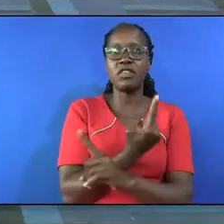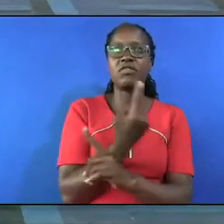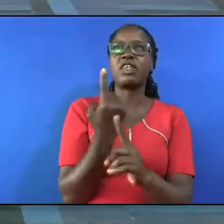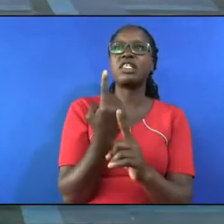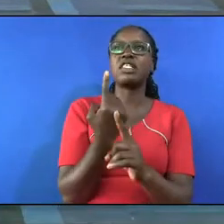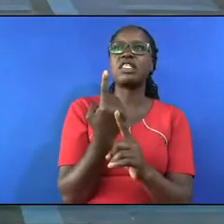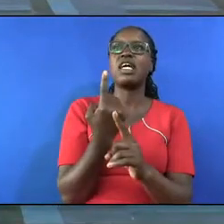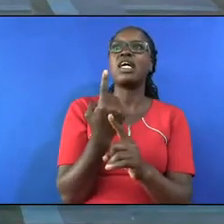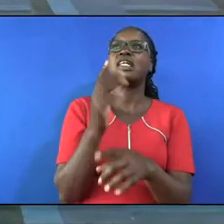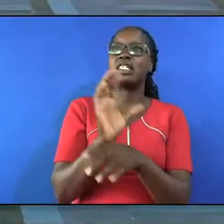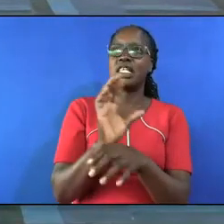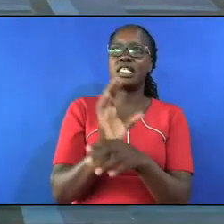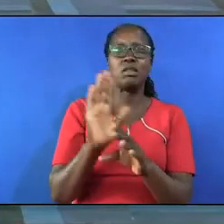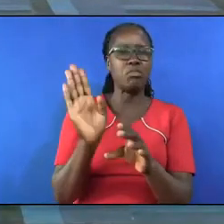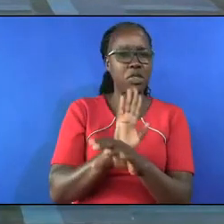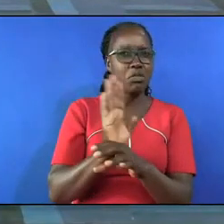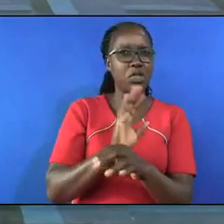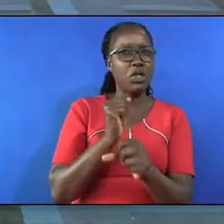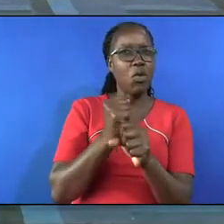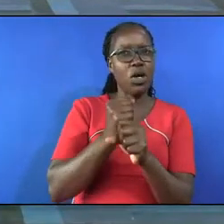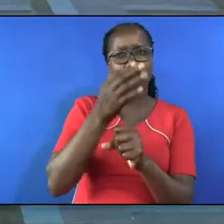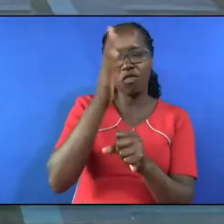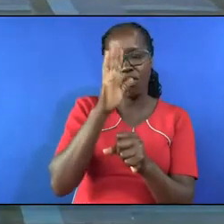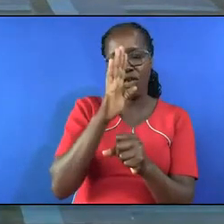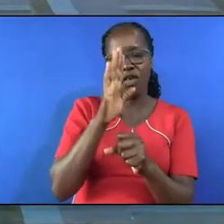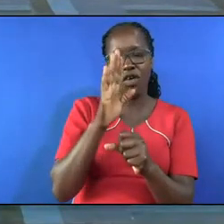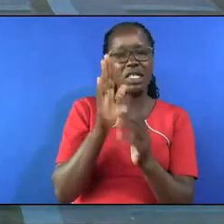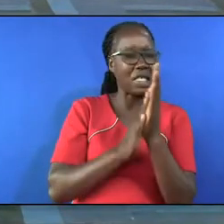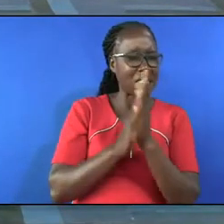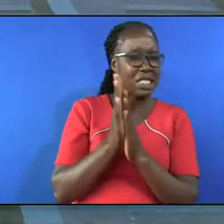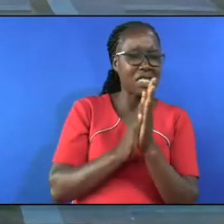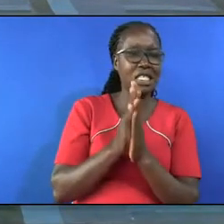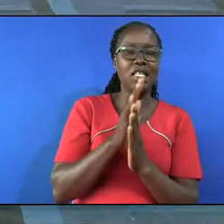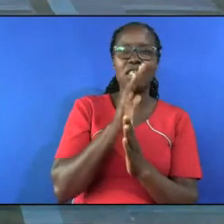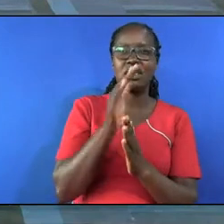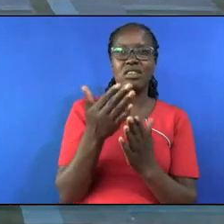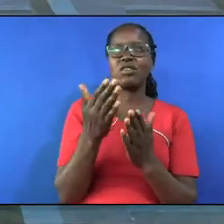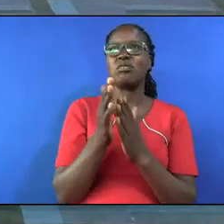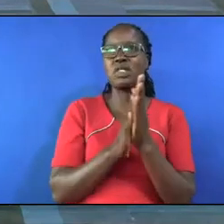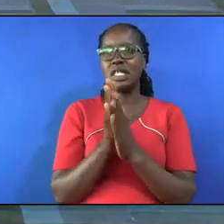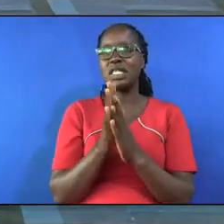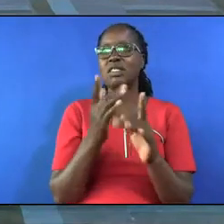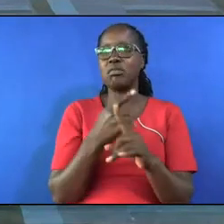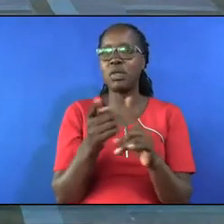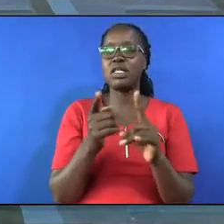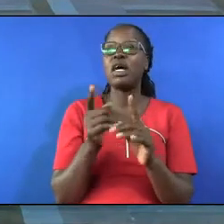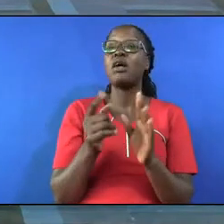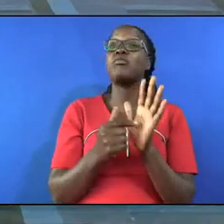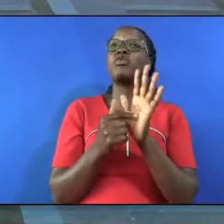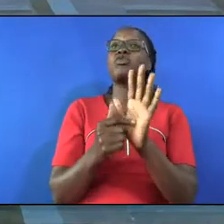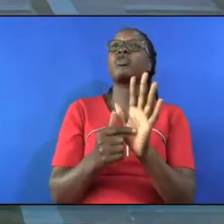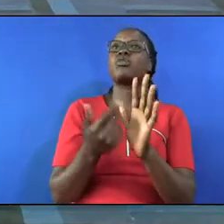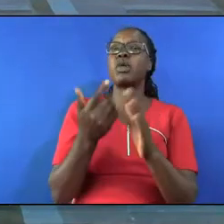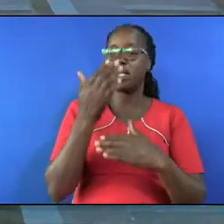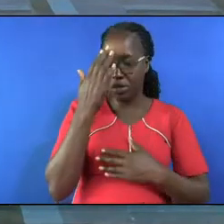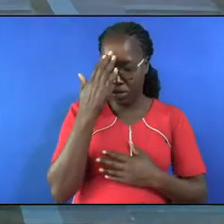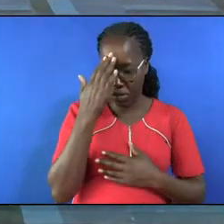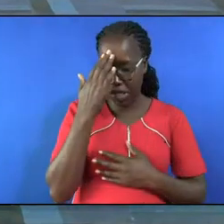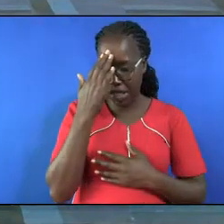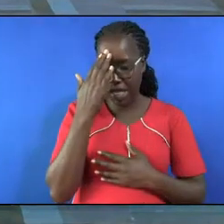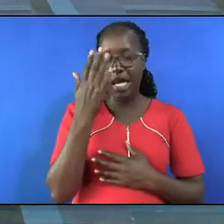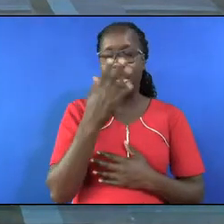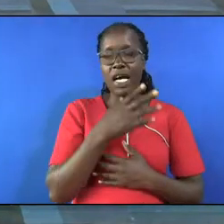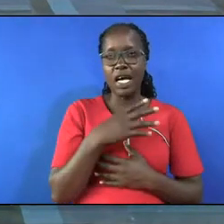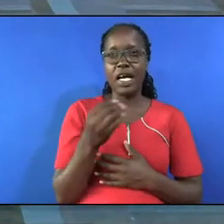busy working for God. You know, that zeal, you should not just be zealous. It should be characterized by humility and